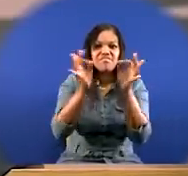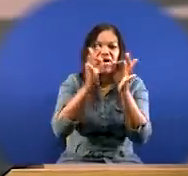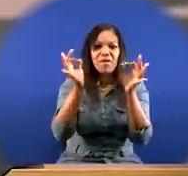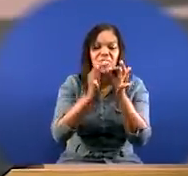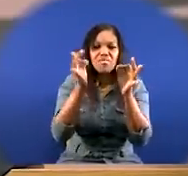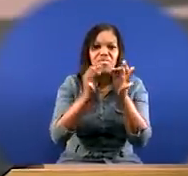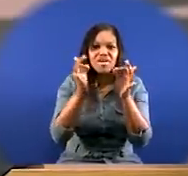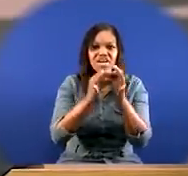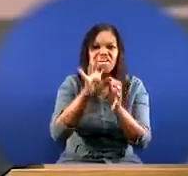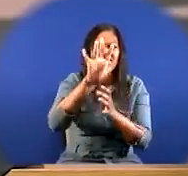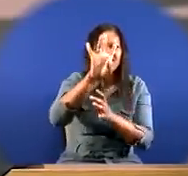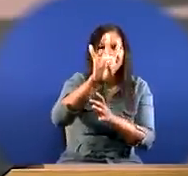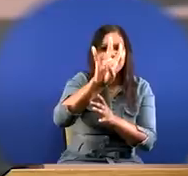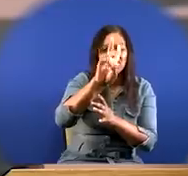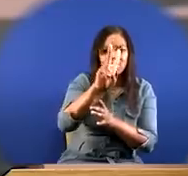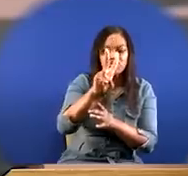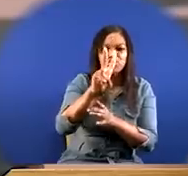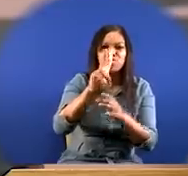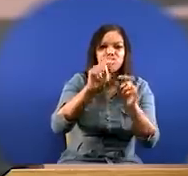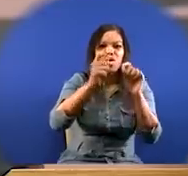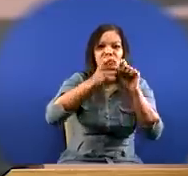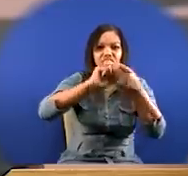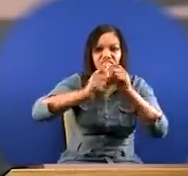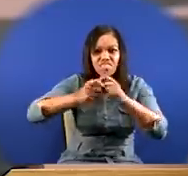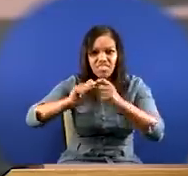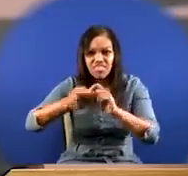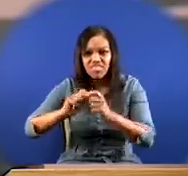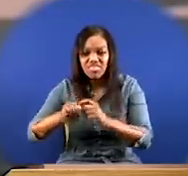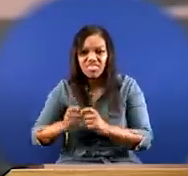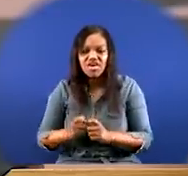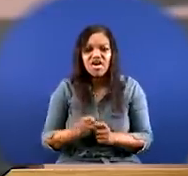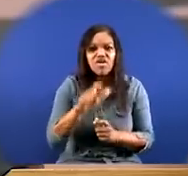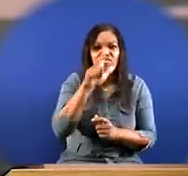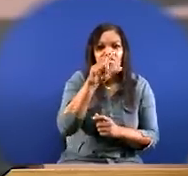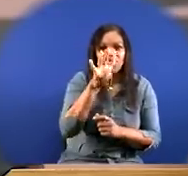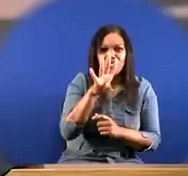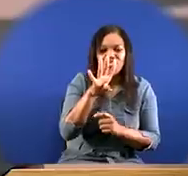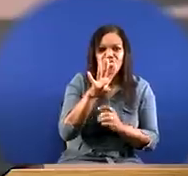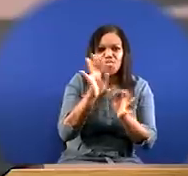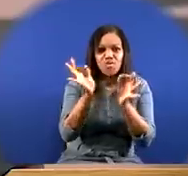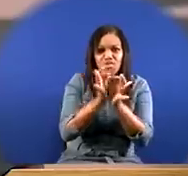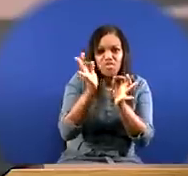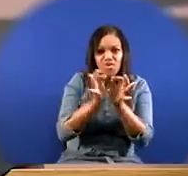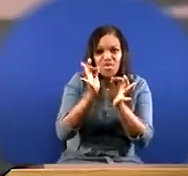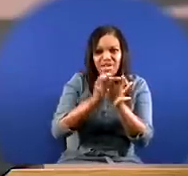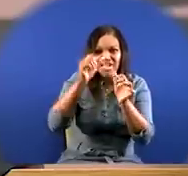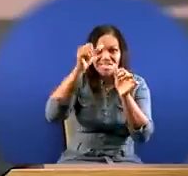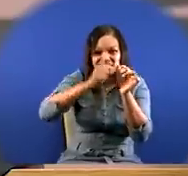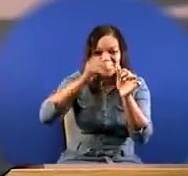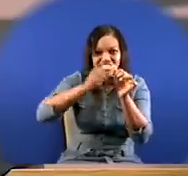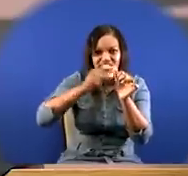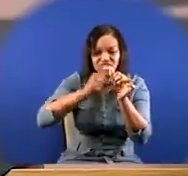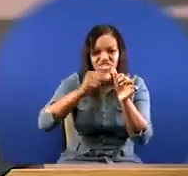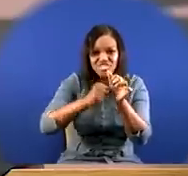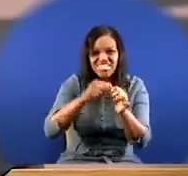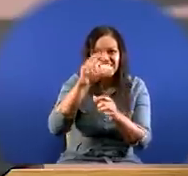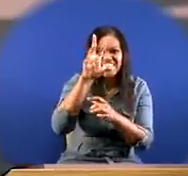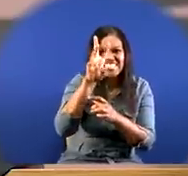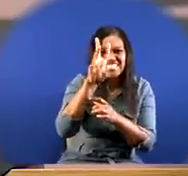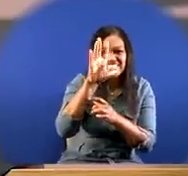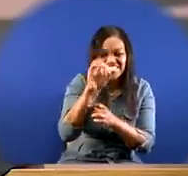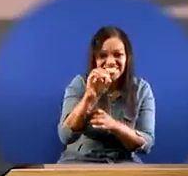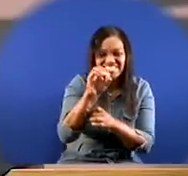72 twisted plaits of 24 threads each, 60